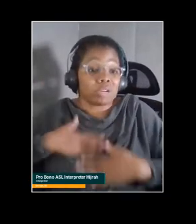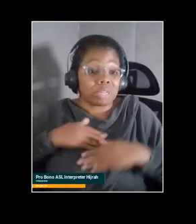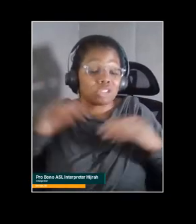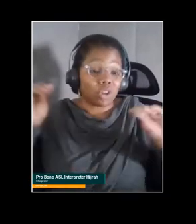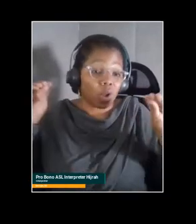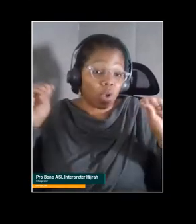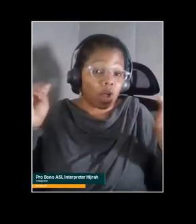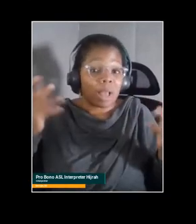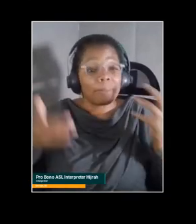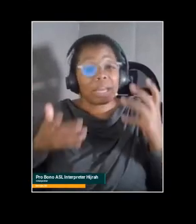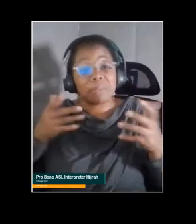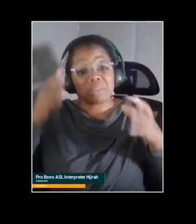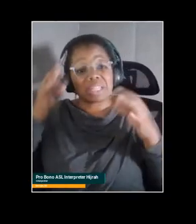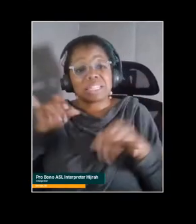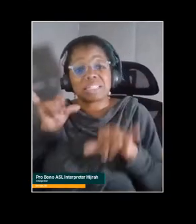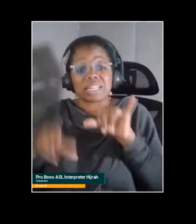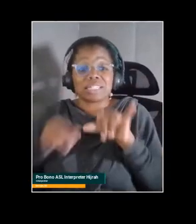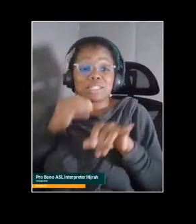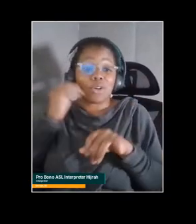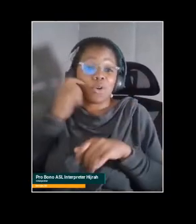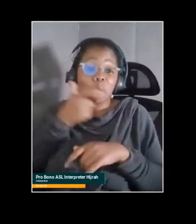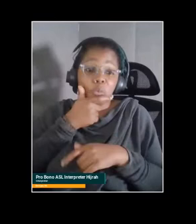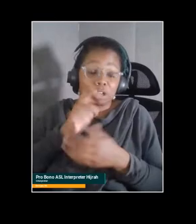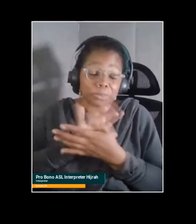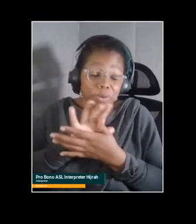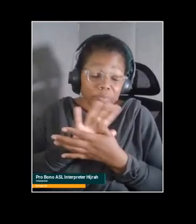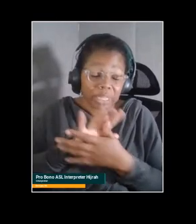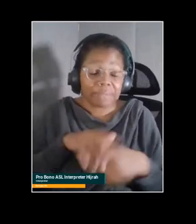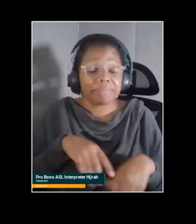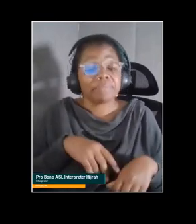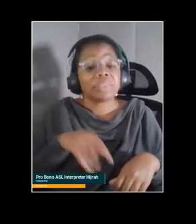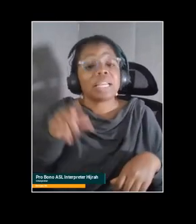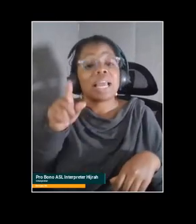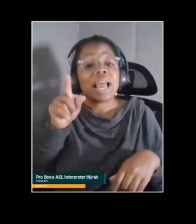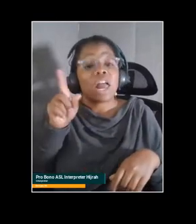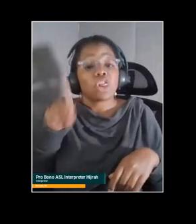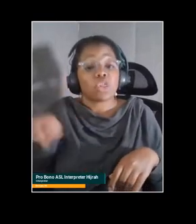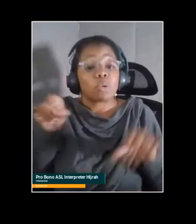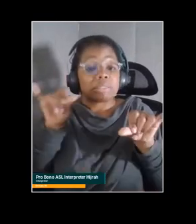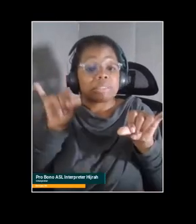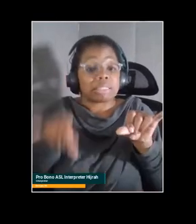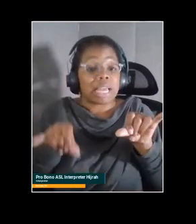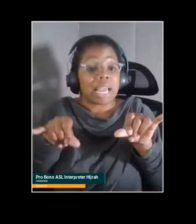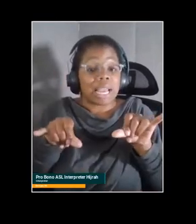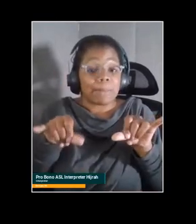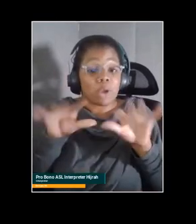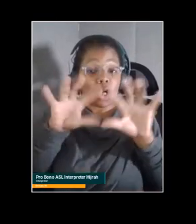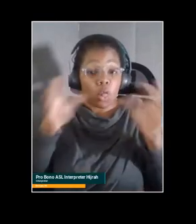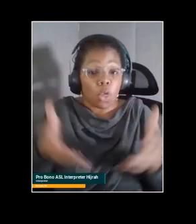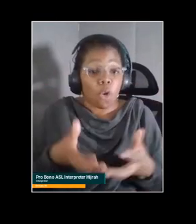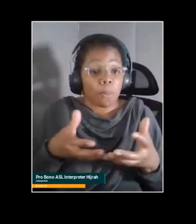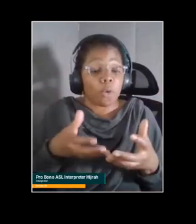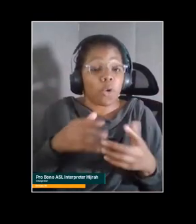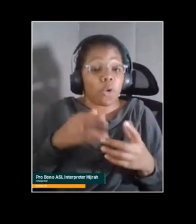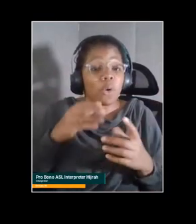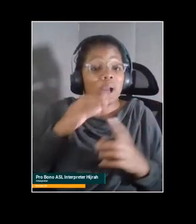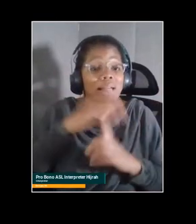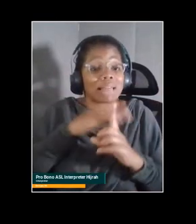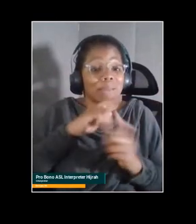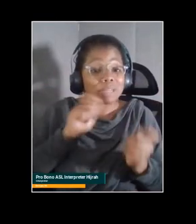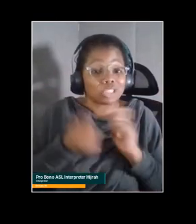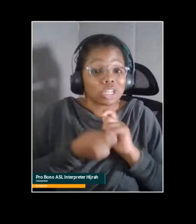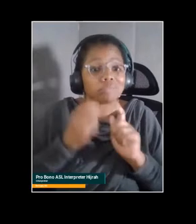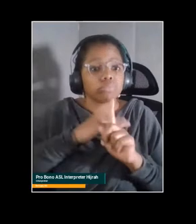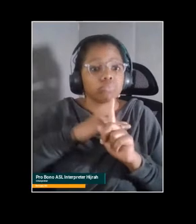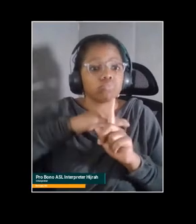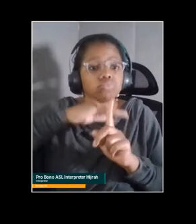might watch a movie at home instead. So these are these same global climate changes. That warmer temperature and